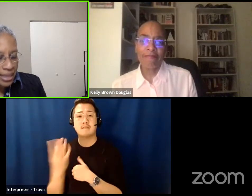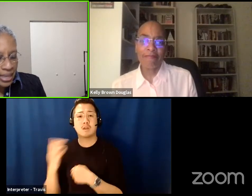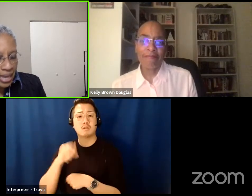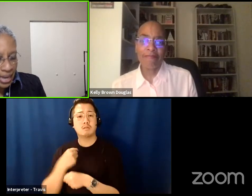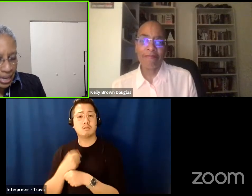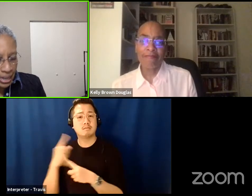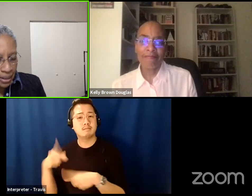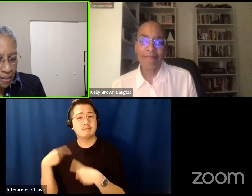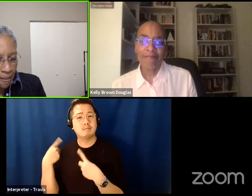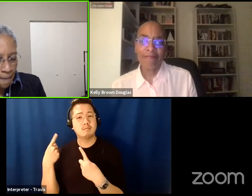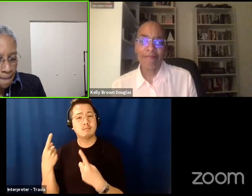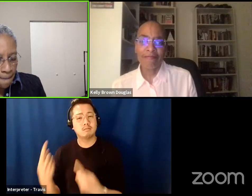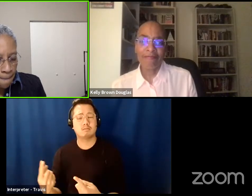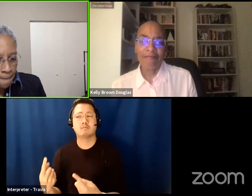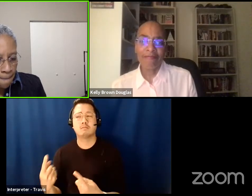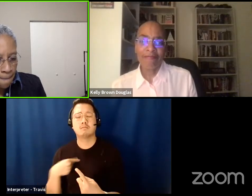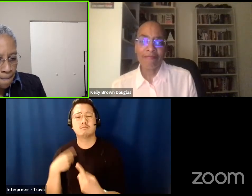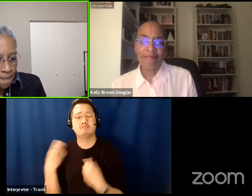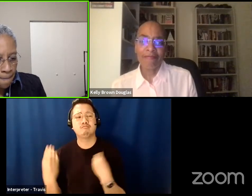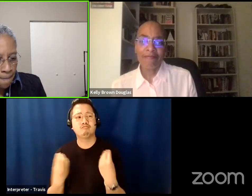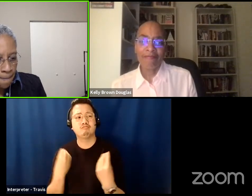I think